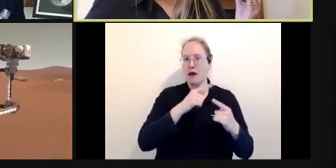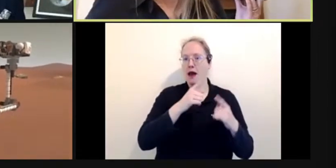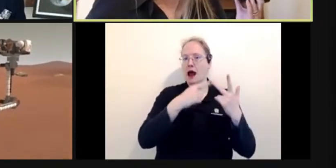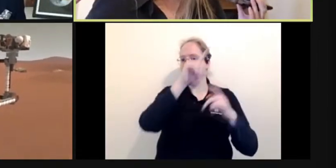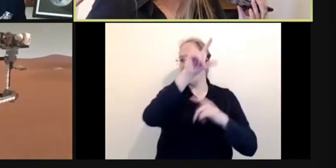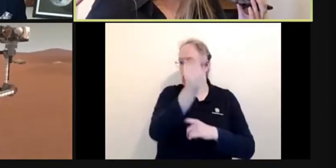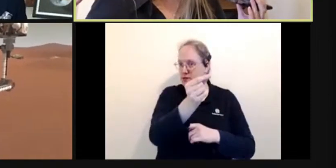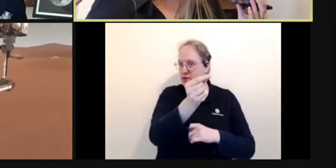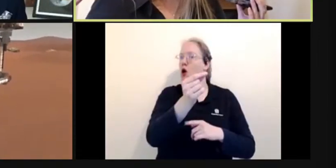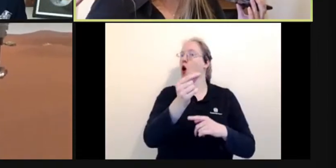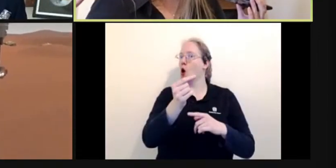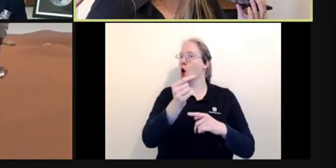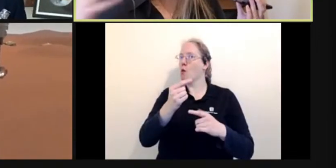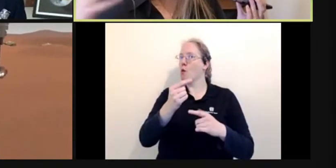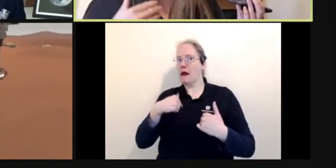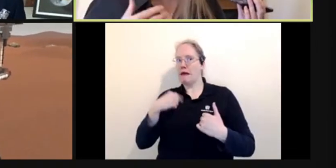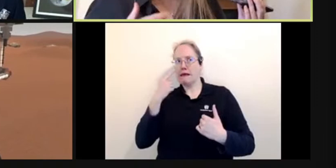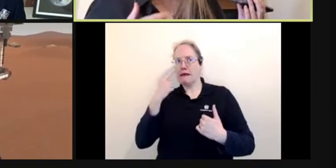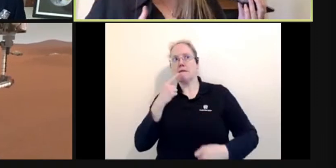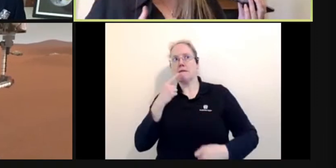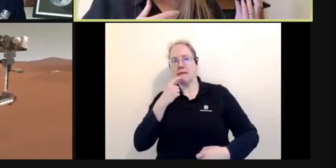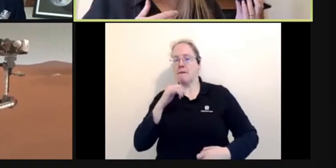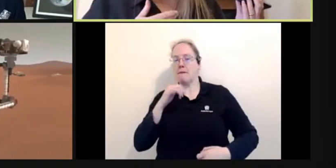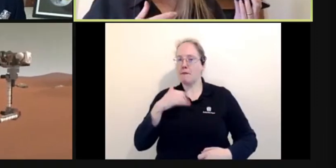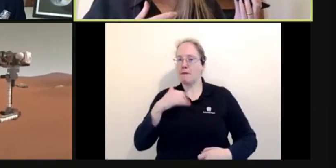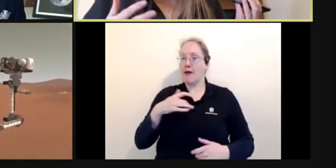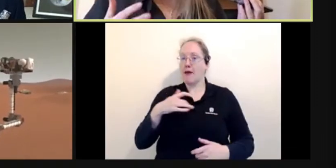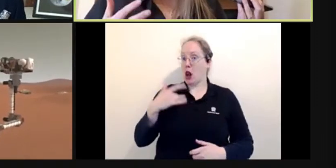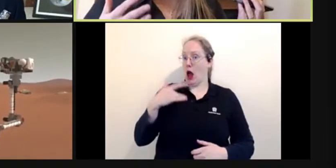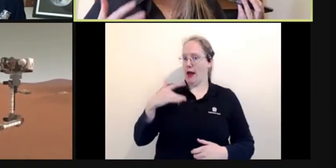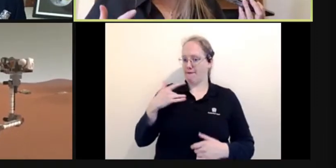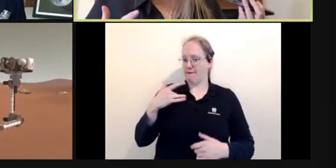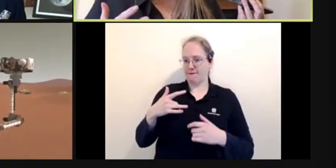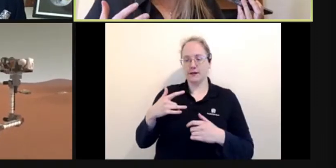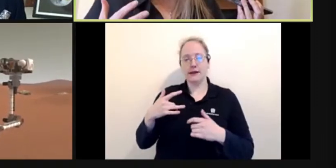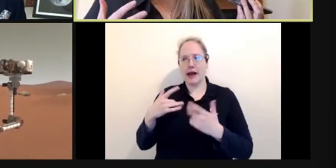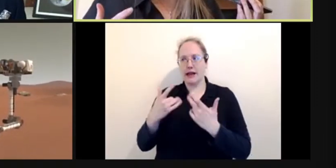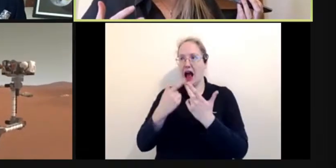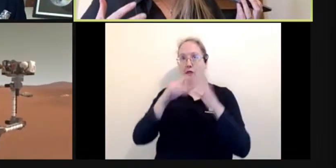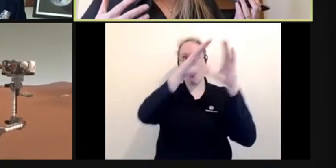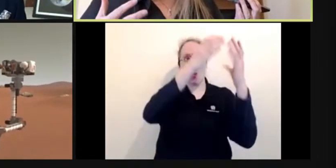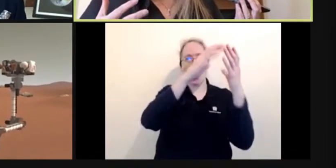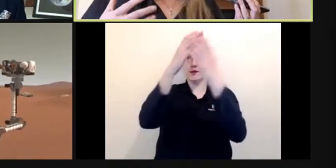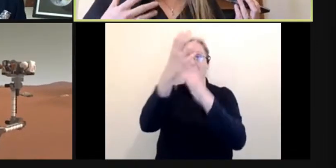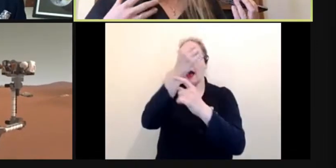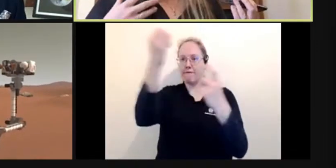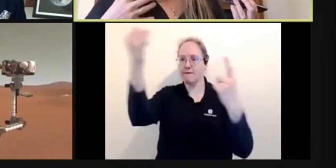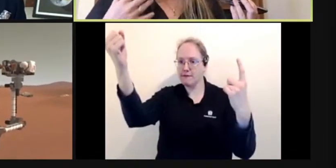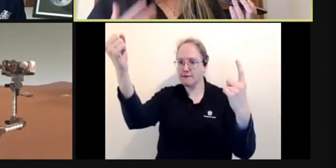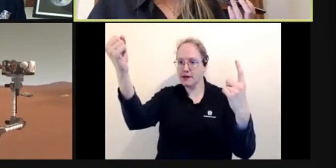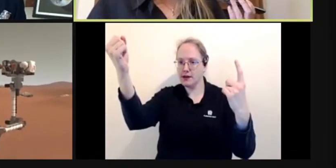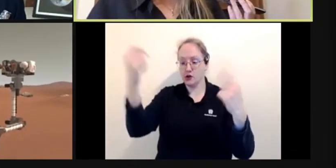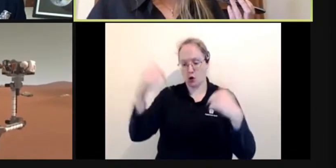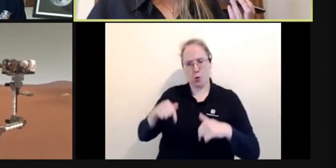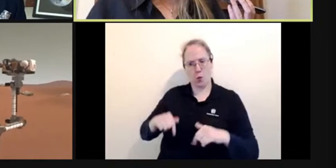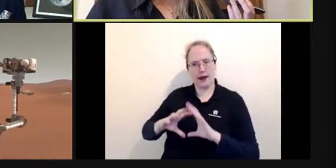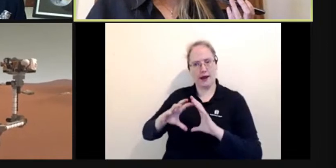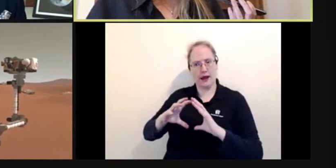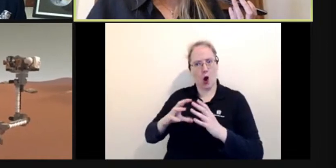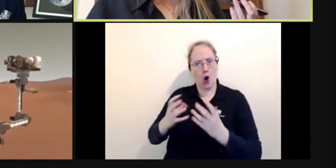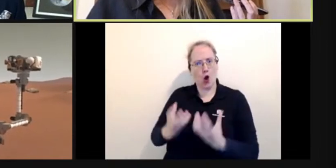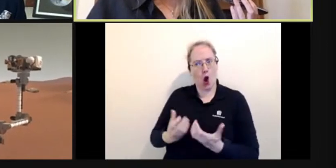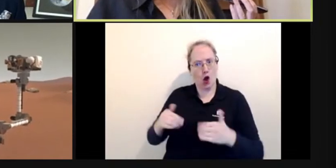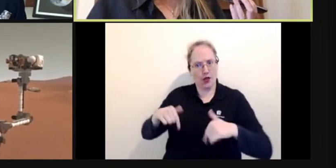life in our solar system? Well, we know Earth has it, but what about the other planets? And so we're having these missions